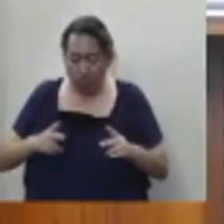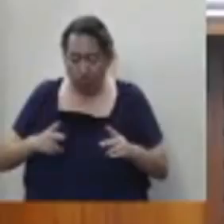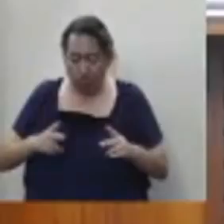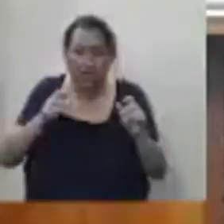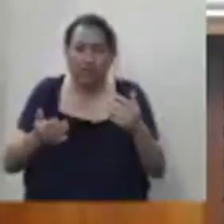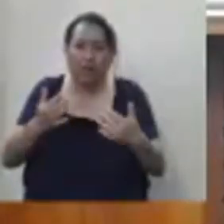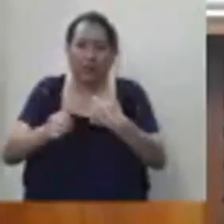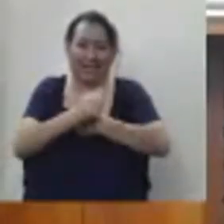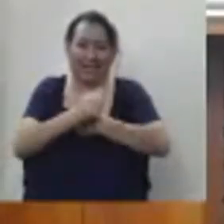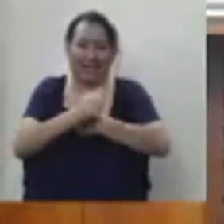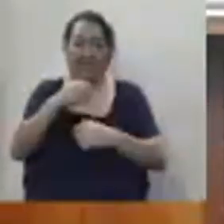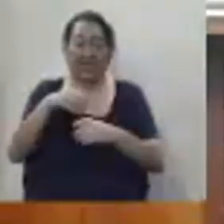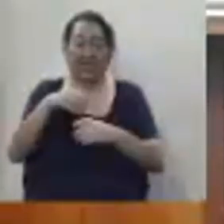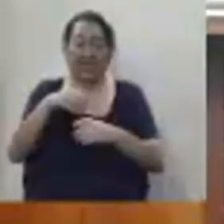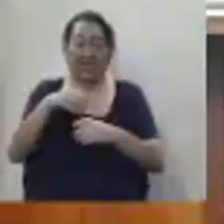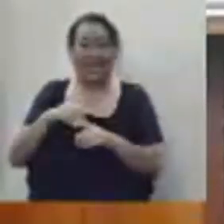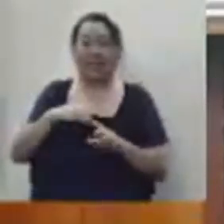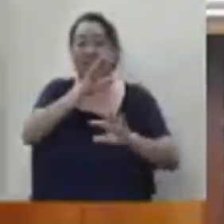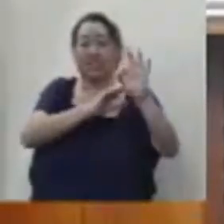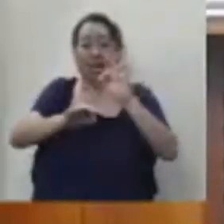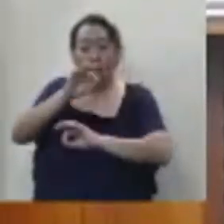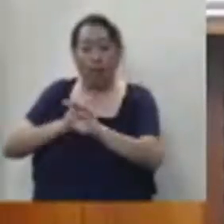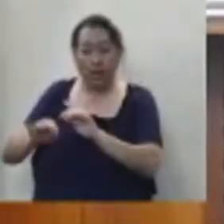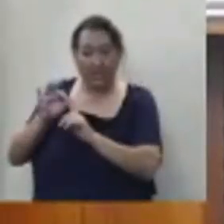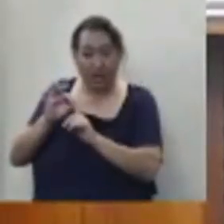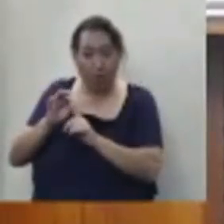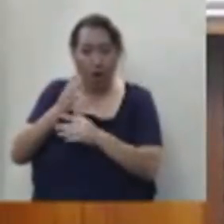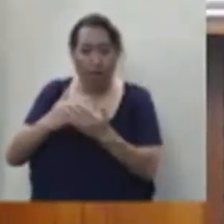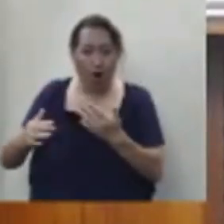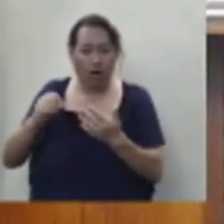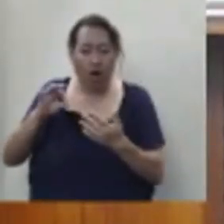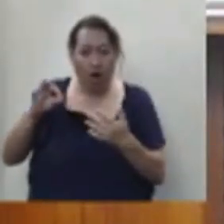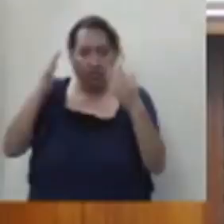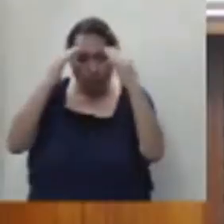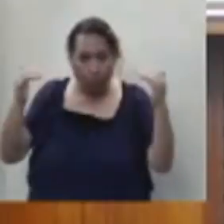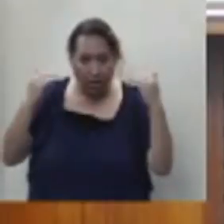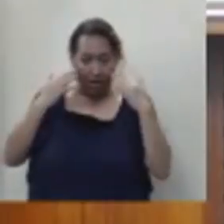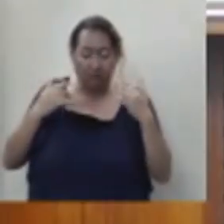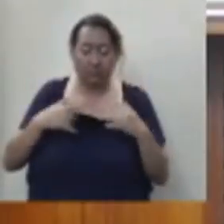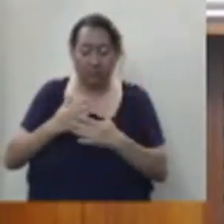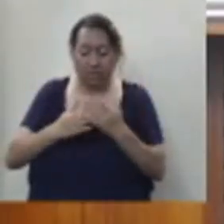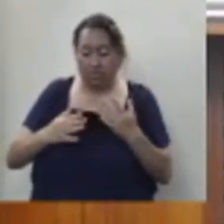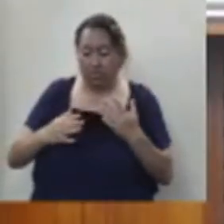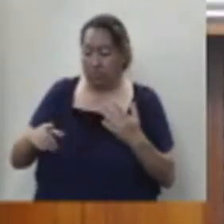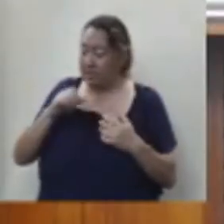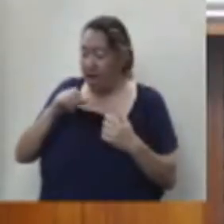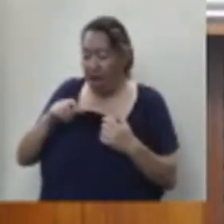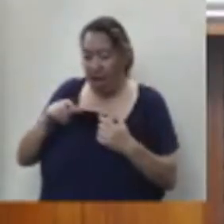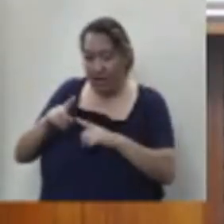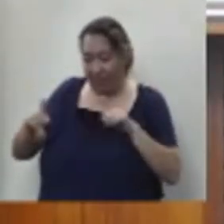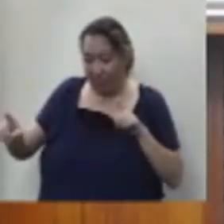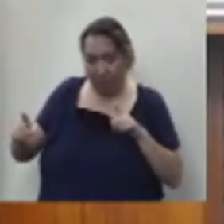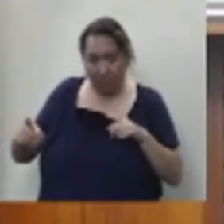In Singapore, parts of Japan, and South Korea, communities not so different from ours are learning that